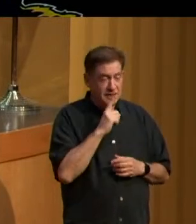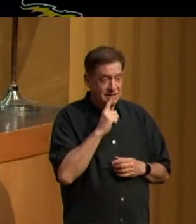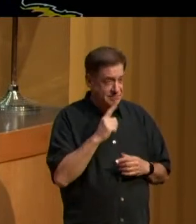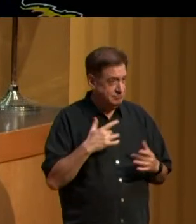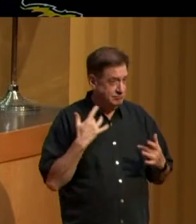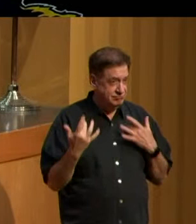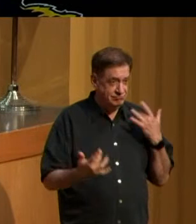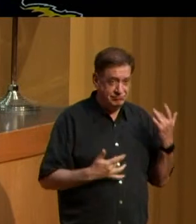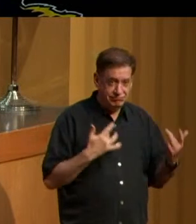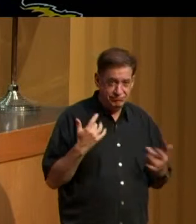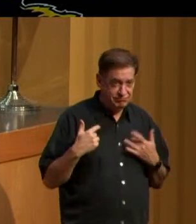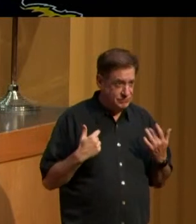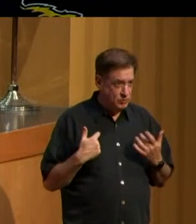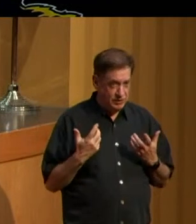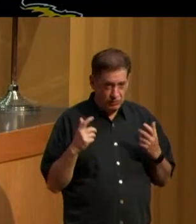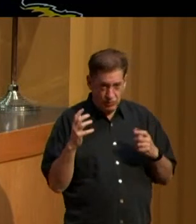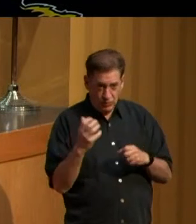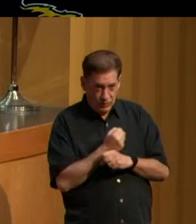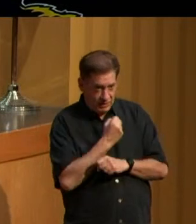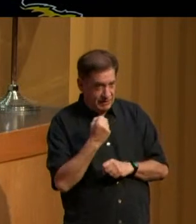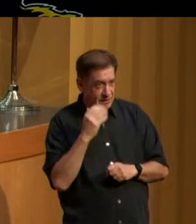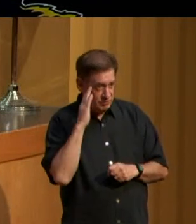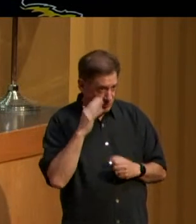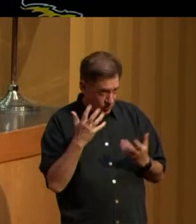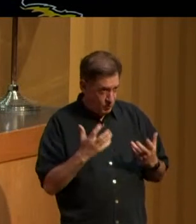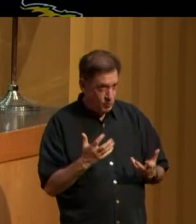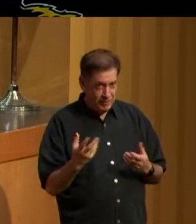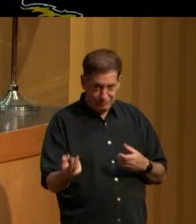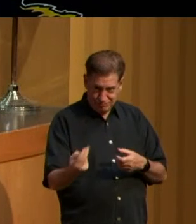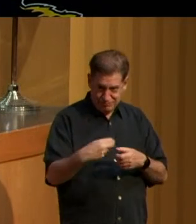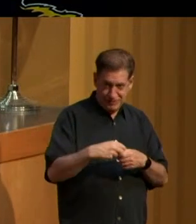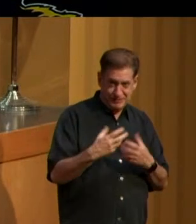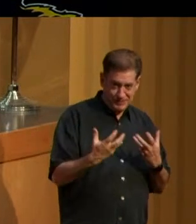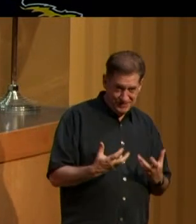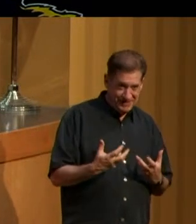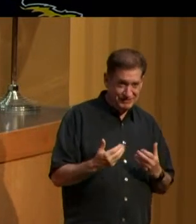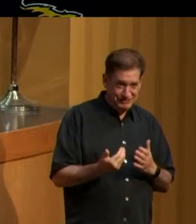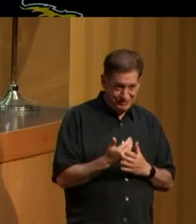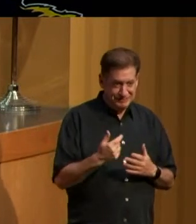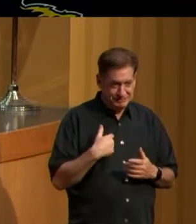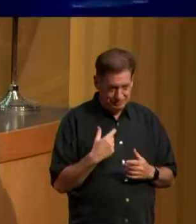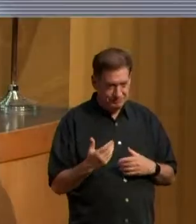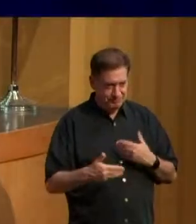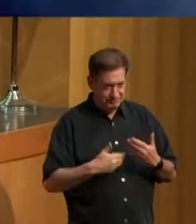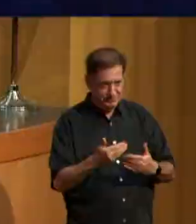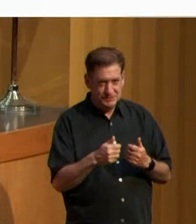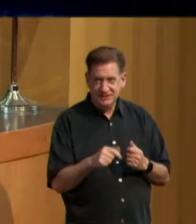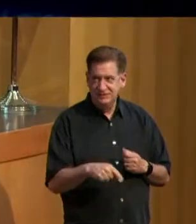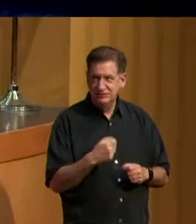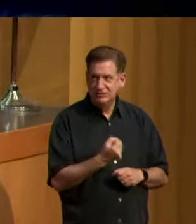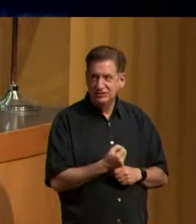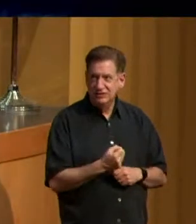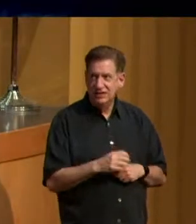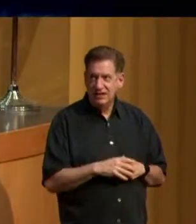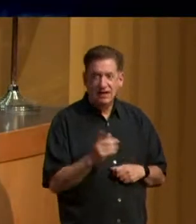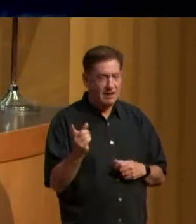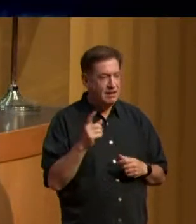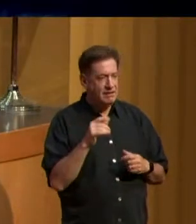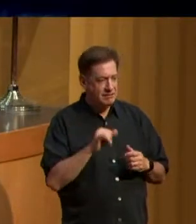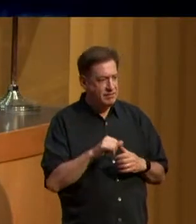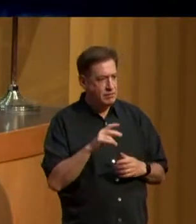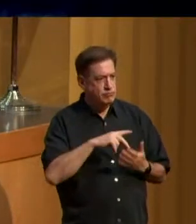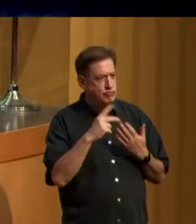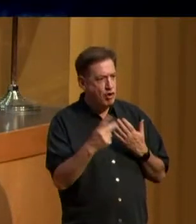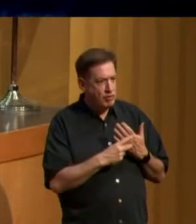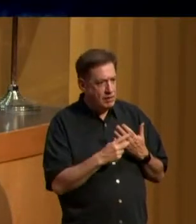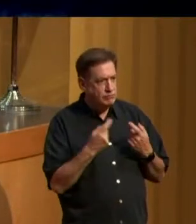excited because we won that, and I know they want to be a part of that, and we want to keep the legacy going for sure. Obviously, building the program, trying